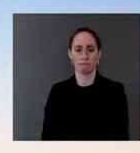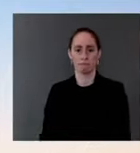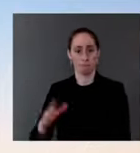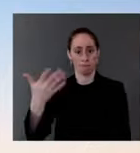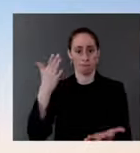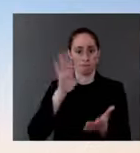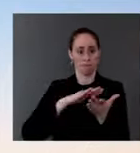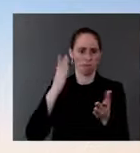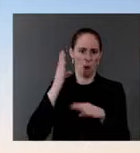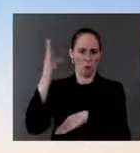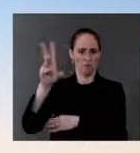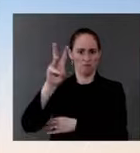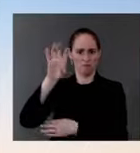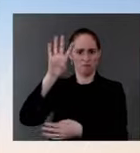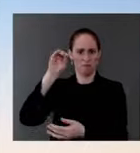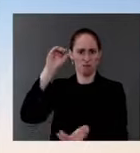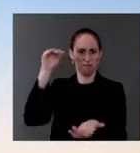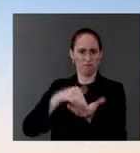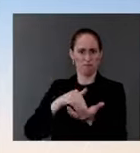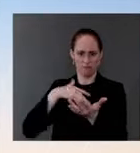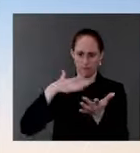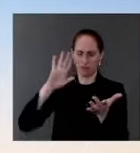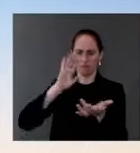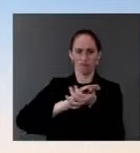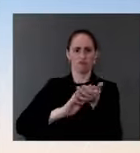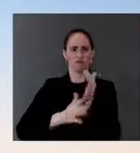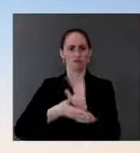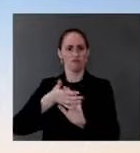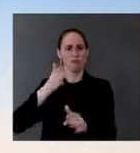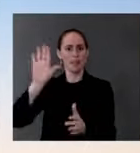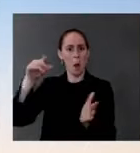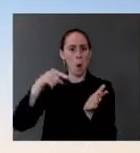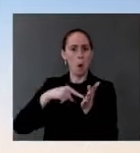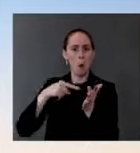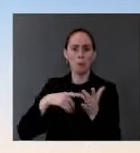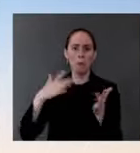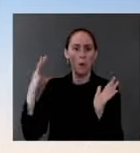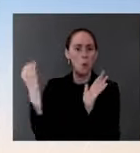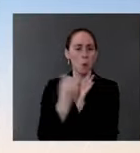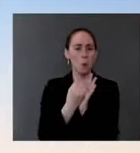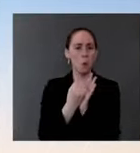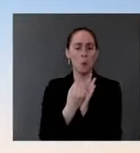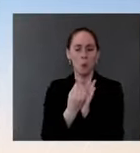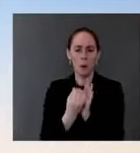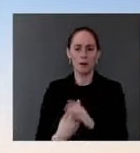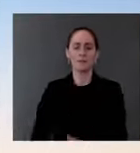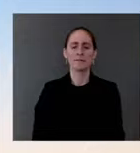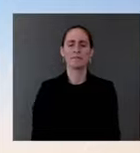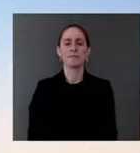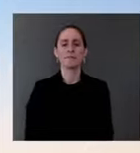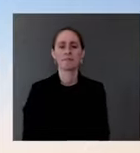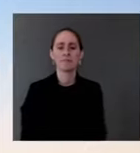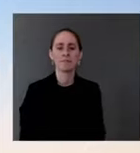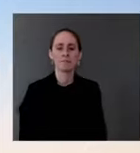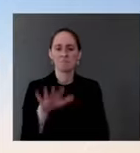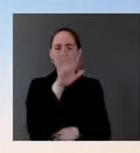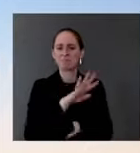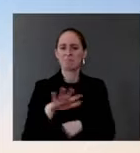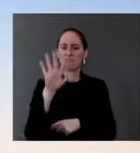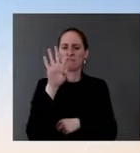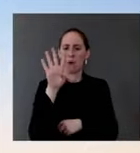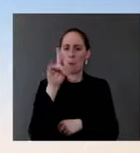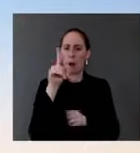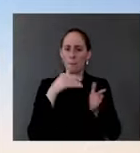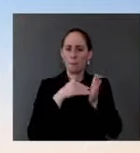41 million borrowers who have benefited from the extended student loan payment pause. But it expires February 1st, so right now we're just making a range of